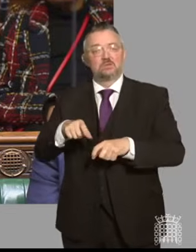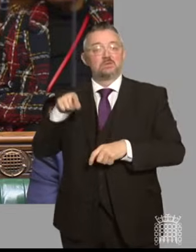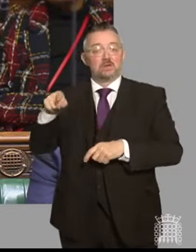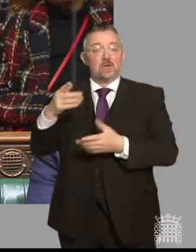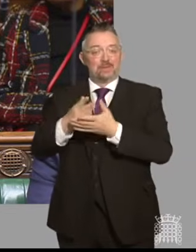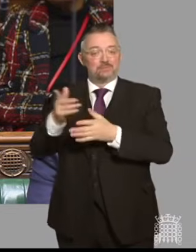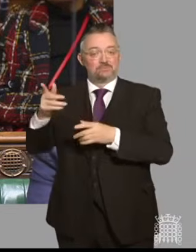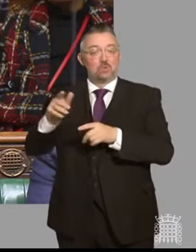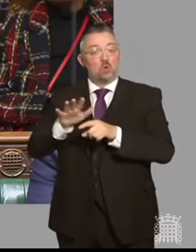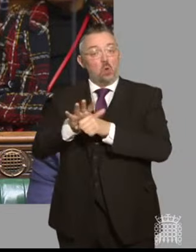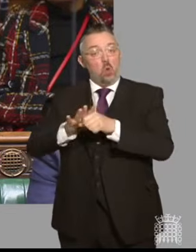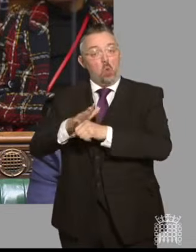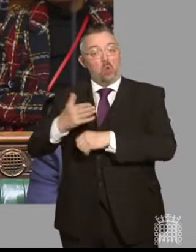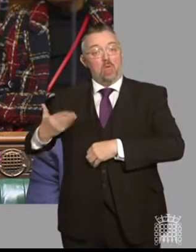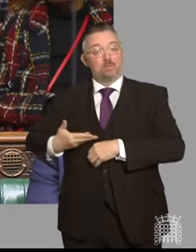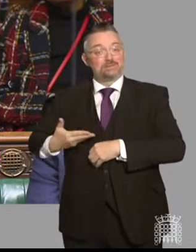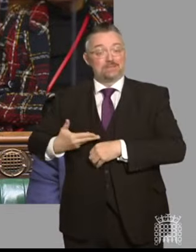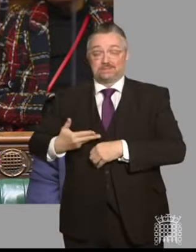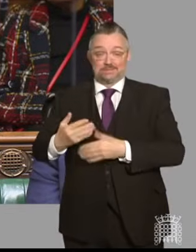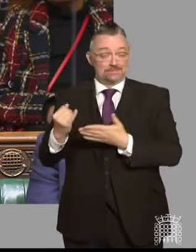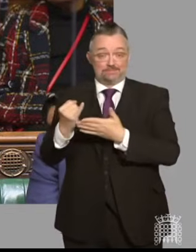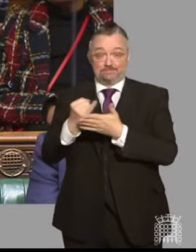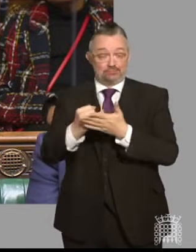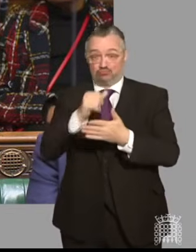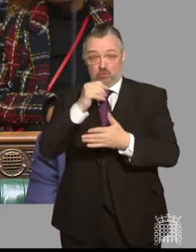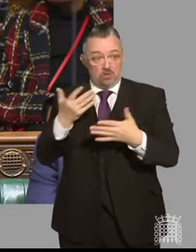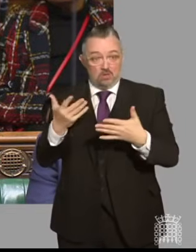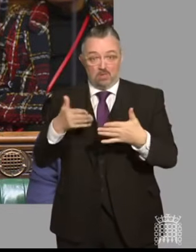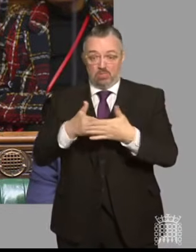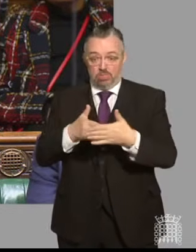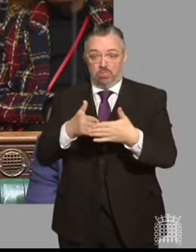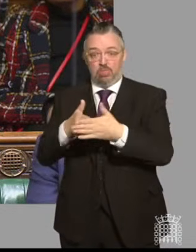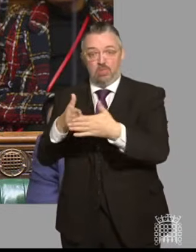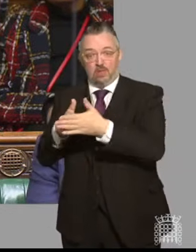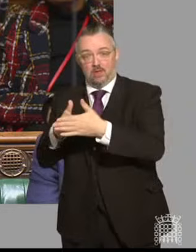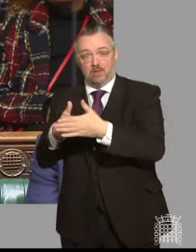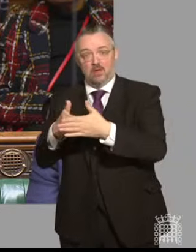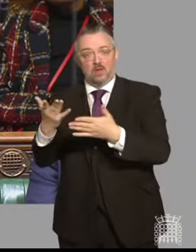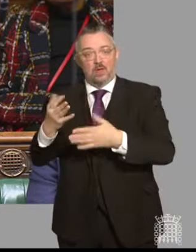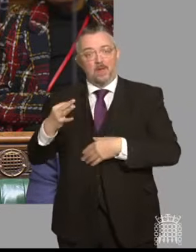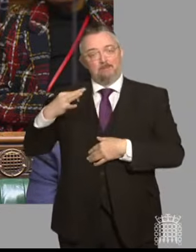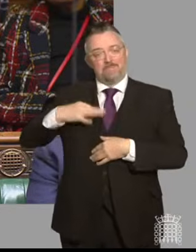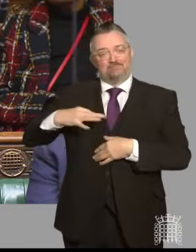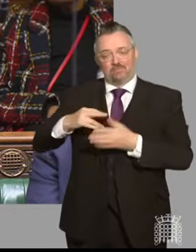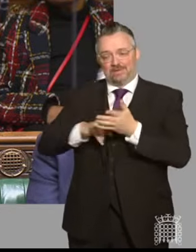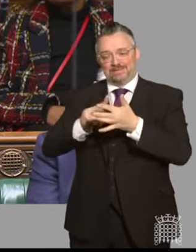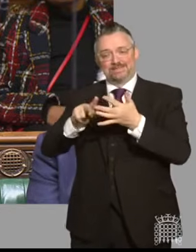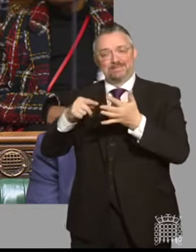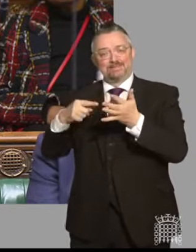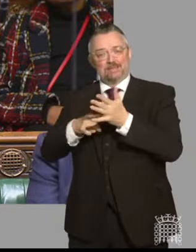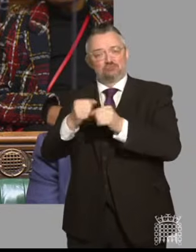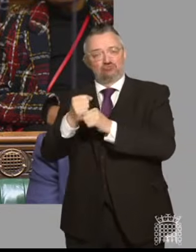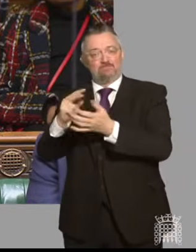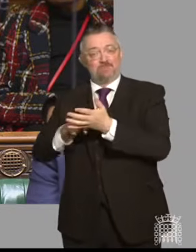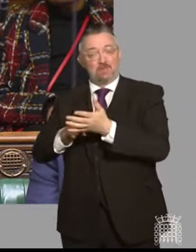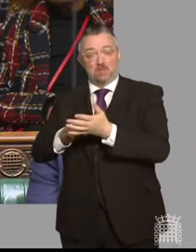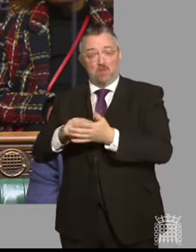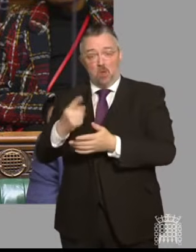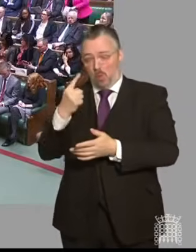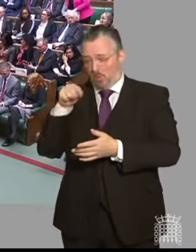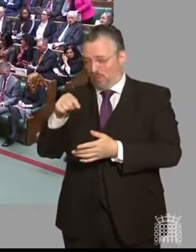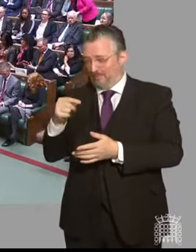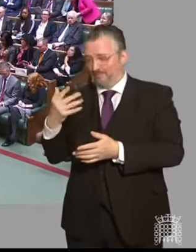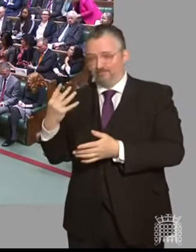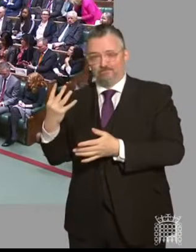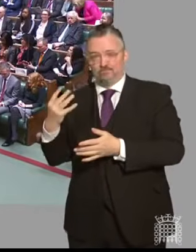possible net GVA benefits of up to £1.2 billion. Our Great River needs action